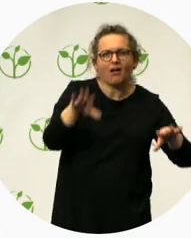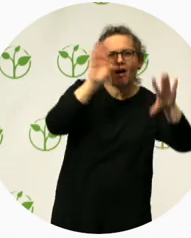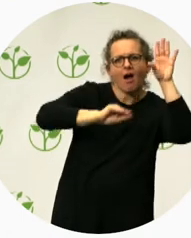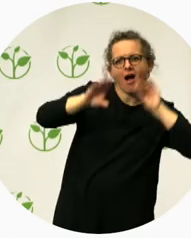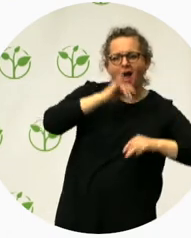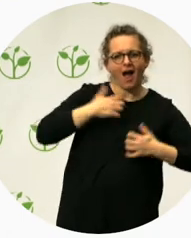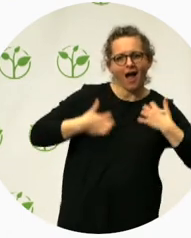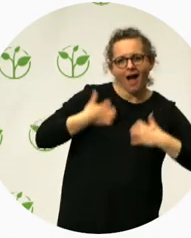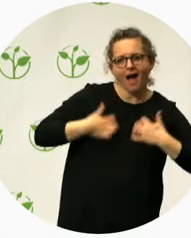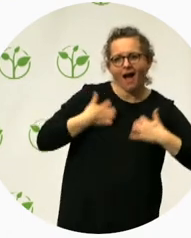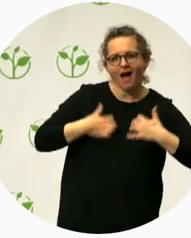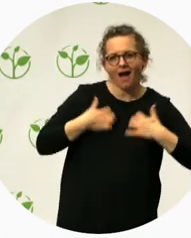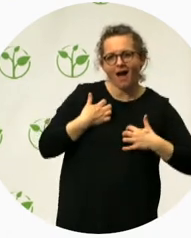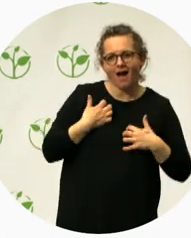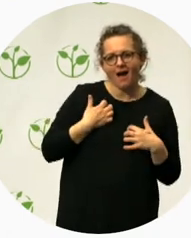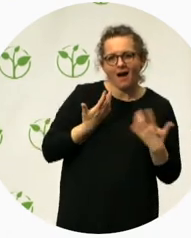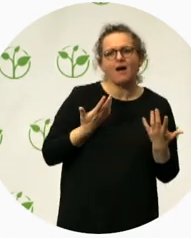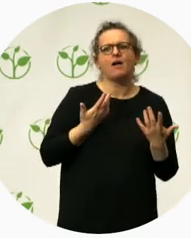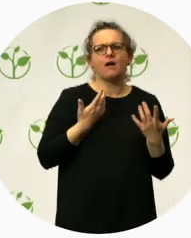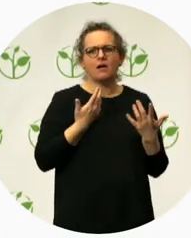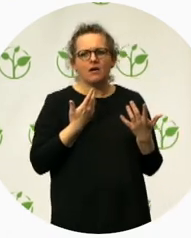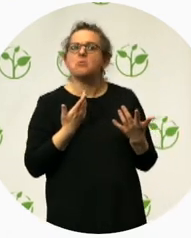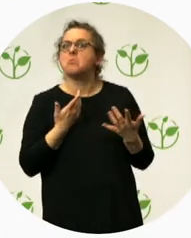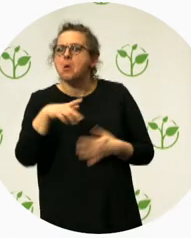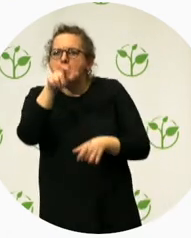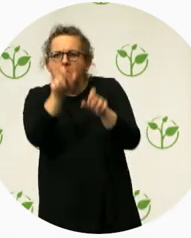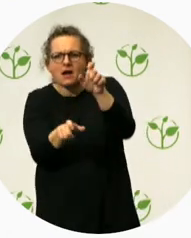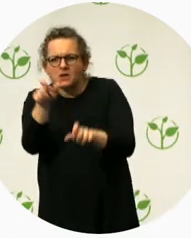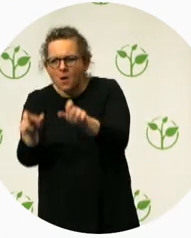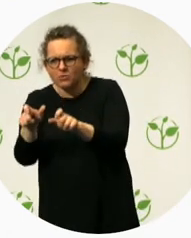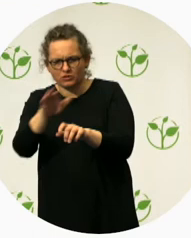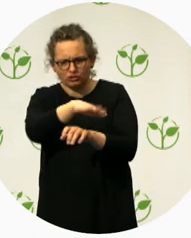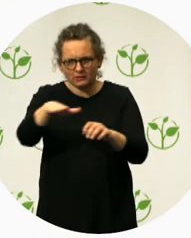the drone and actually trying to fly it actually helps. Also in writing, in